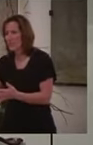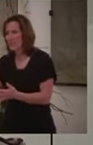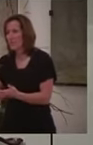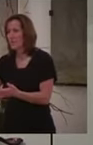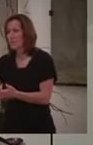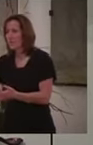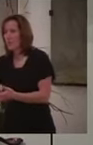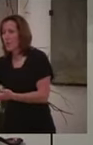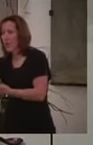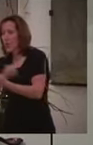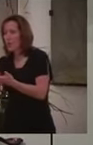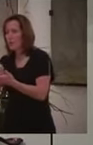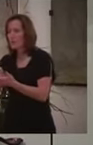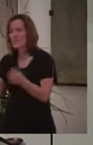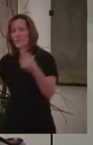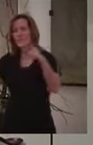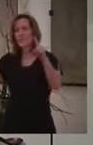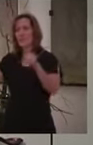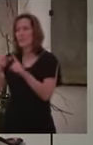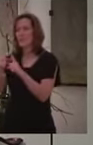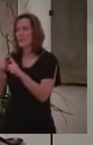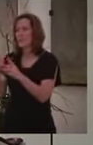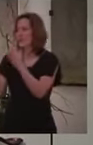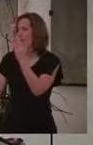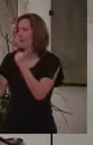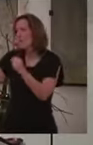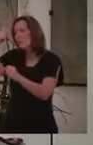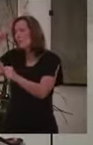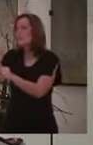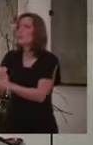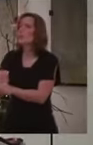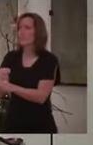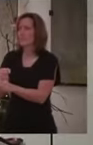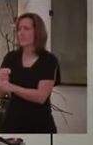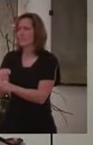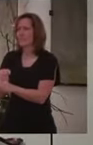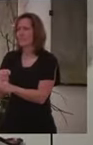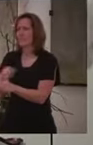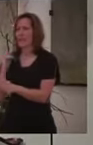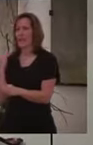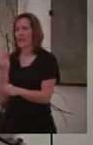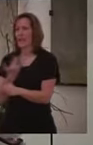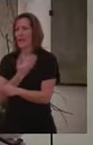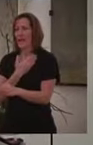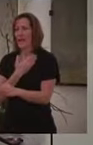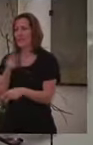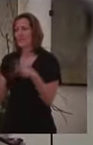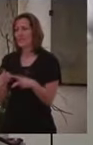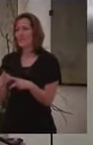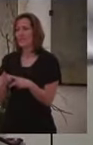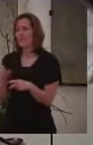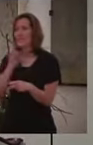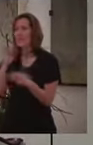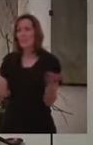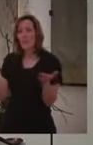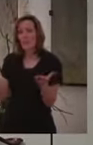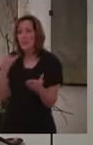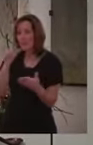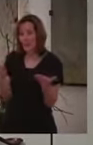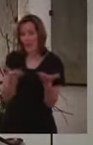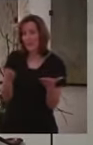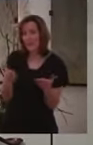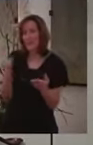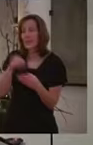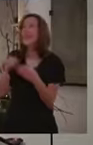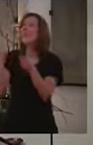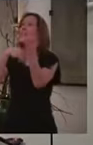write these incomparable words of trust and hope. Did you hear it? Our citizenship is in heaven,